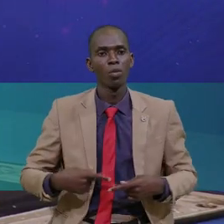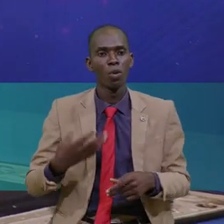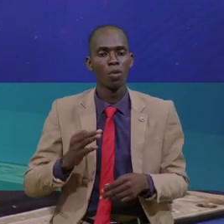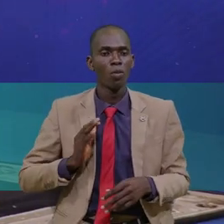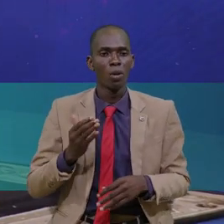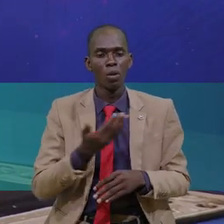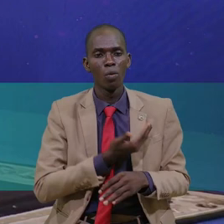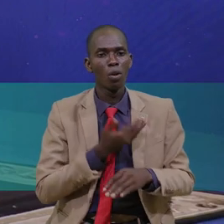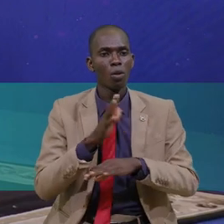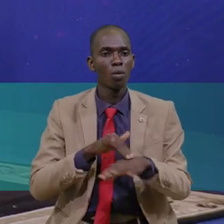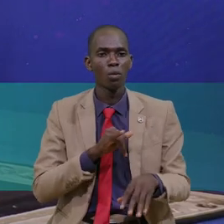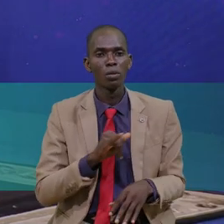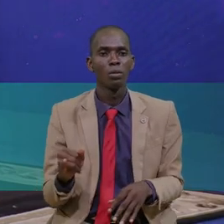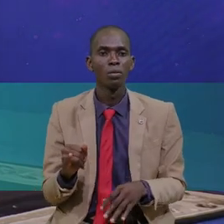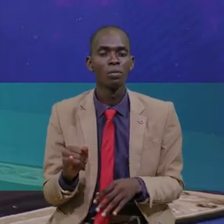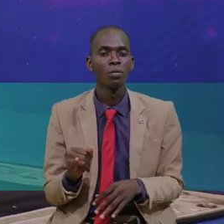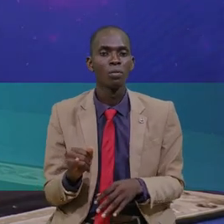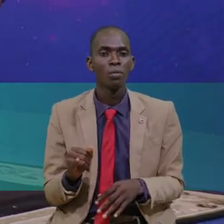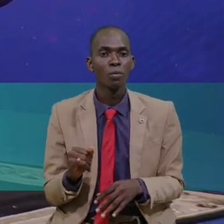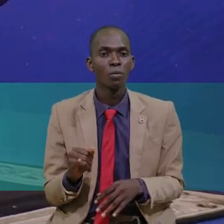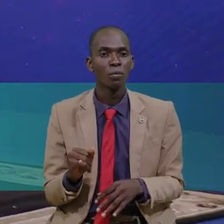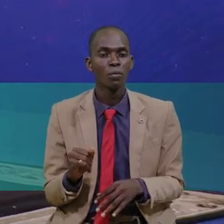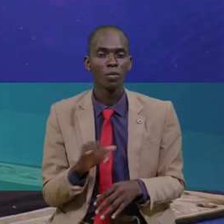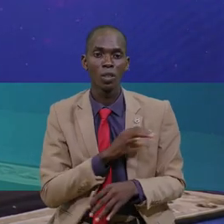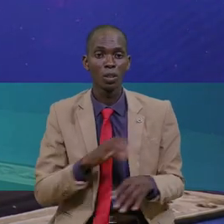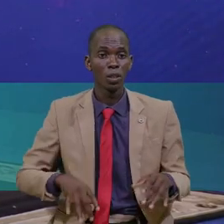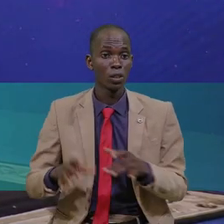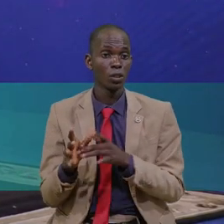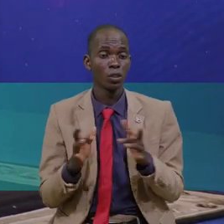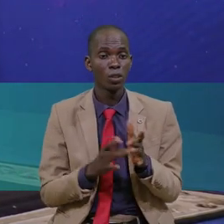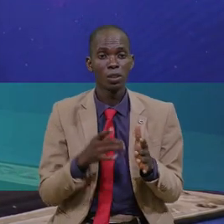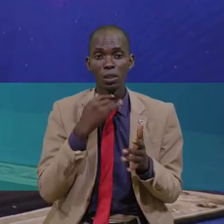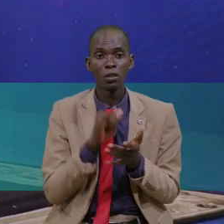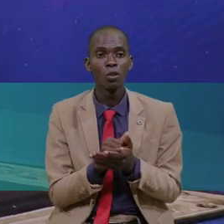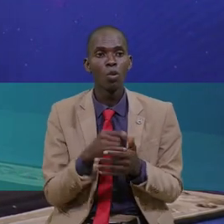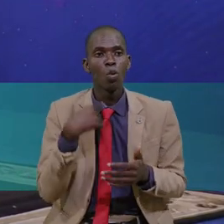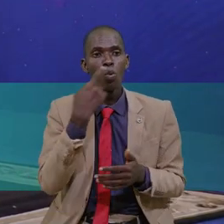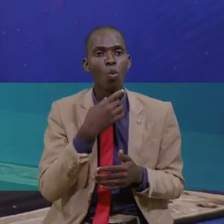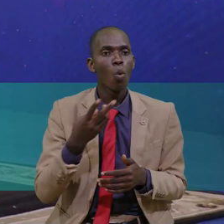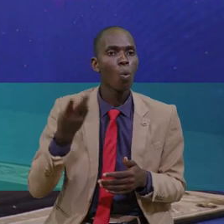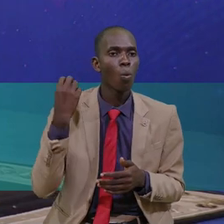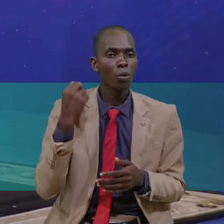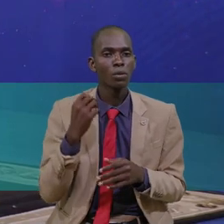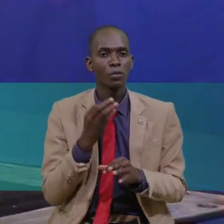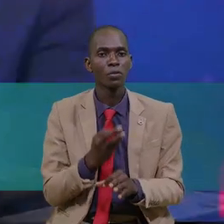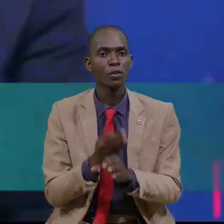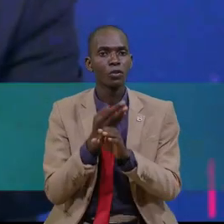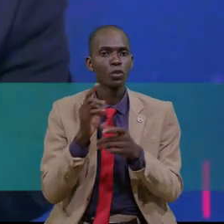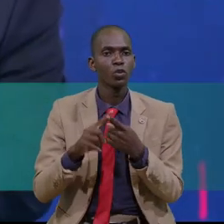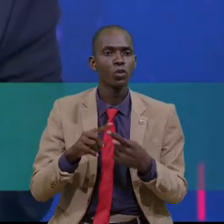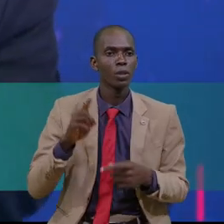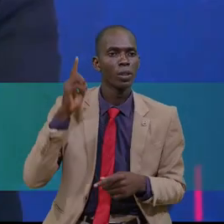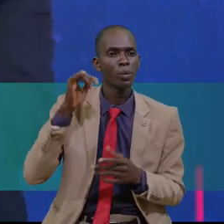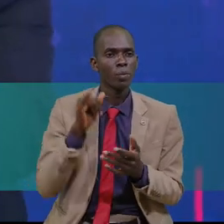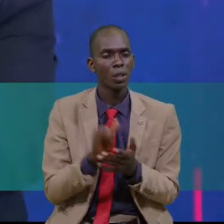Jesus. Verse 2, in verse 2 it says, who was faithful to him that appointed